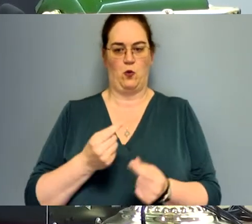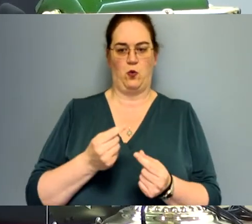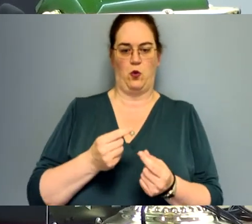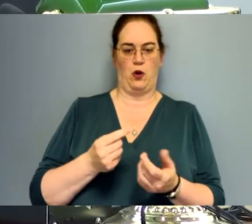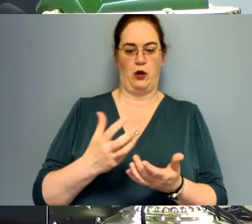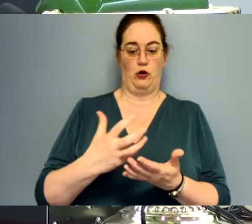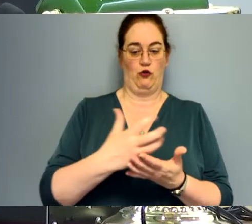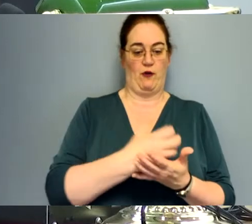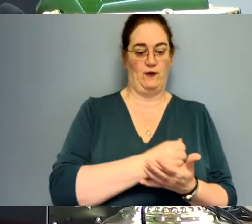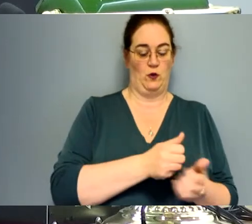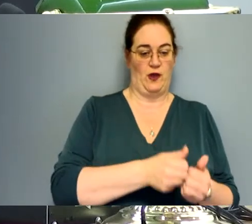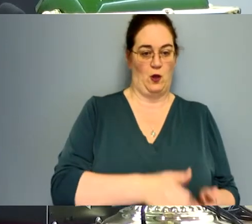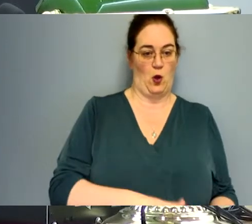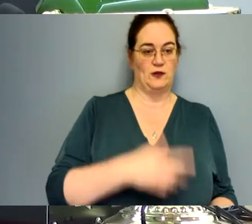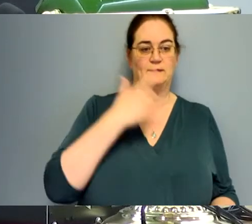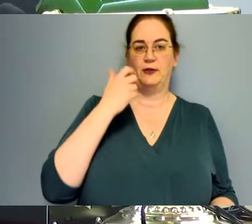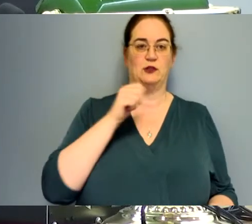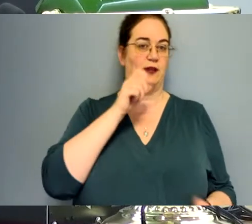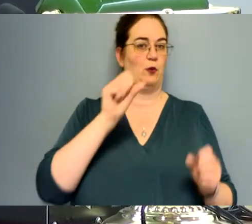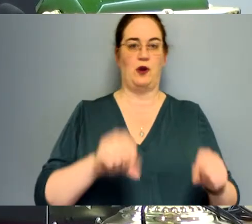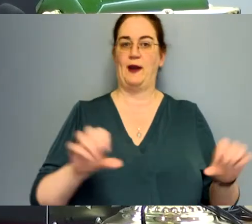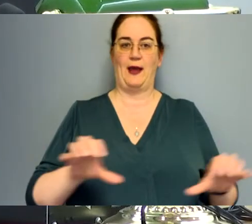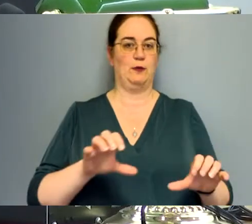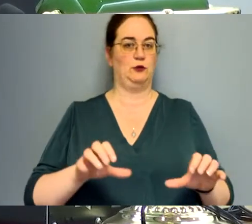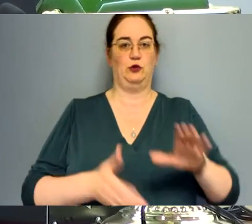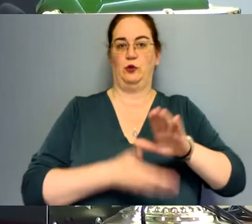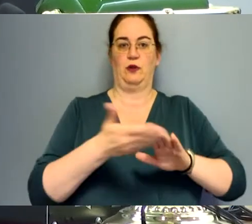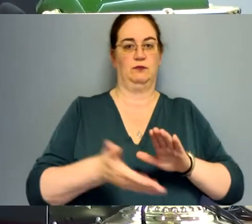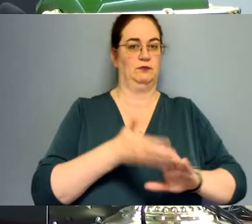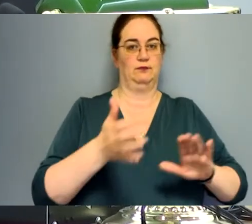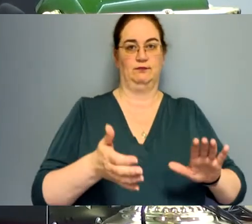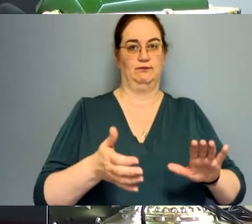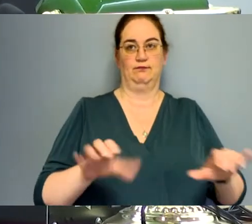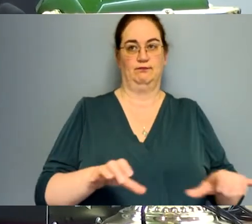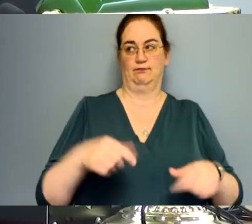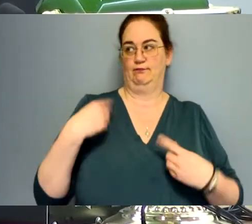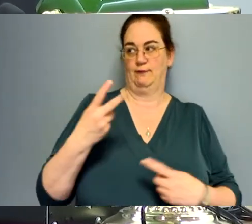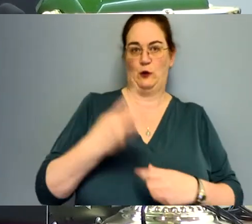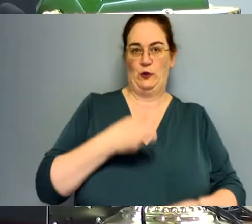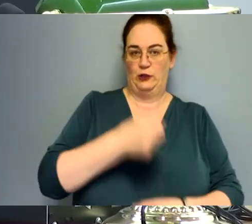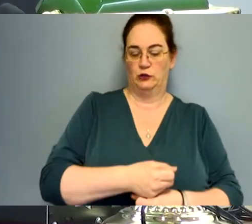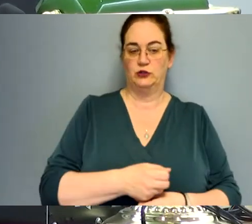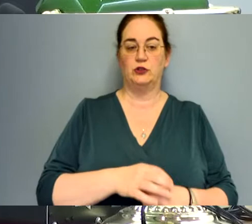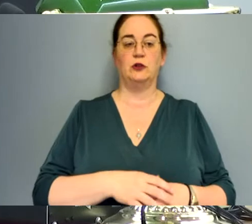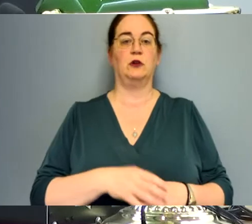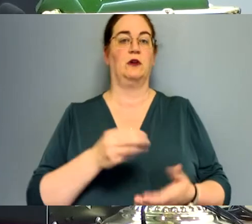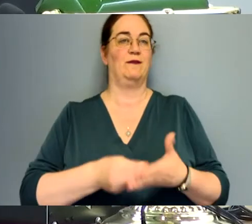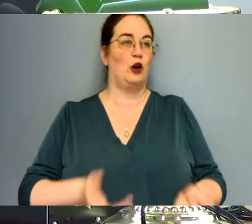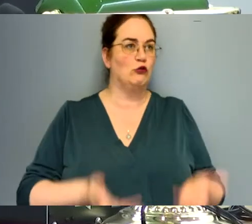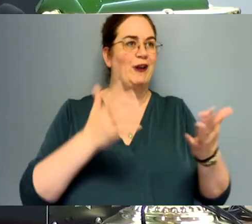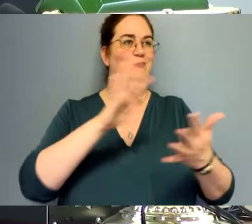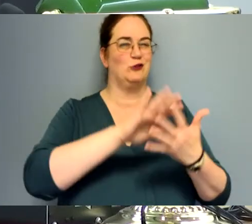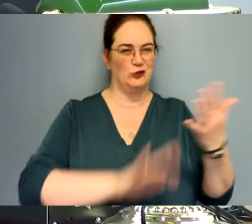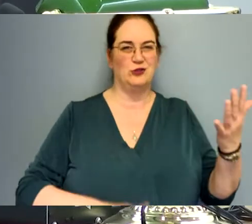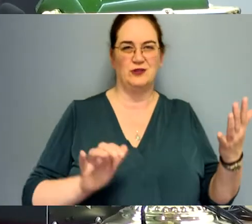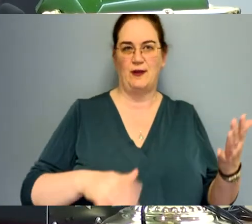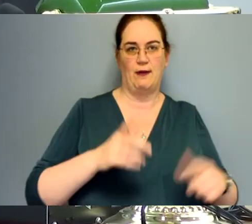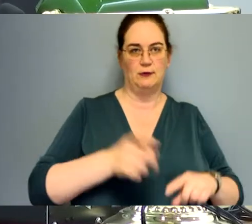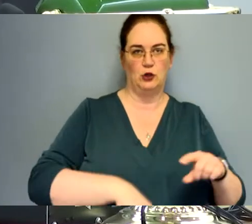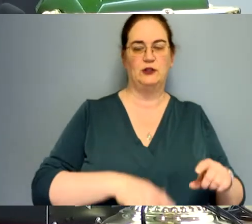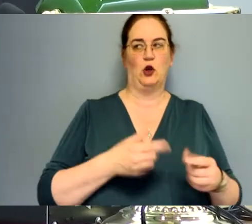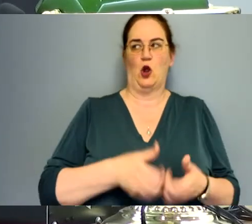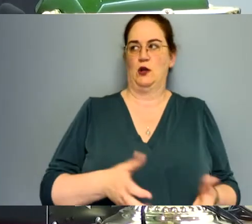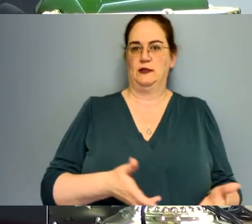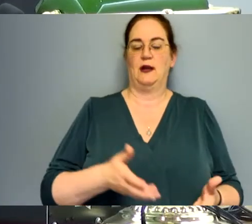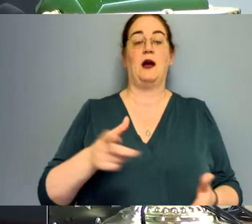they lost because they weren't able to do the operations they were able to do over the past couple of years, fundraisers, et cetera. And